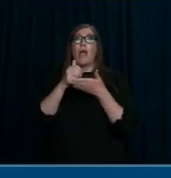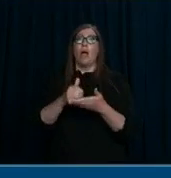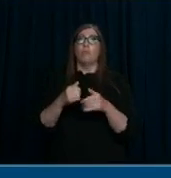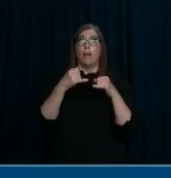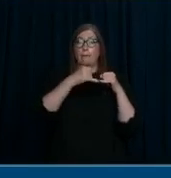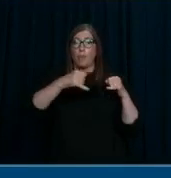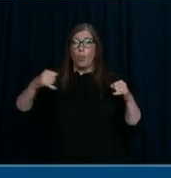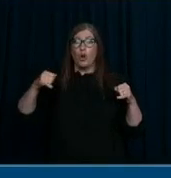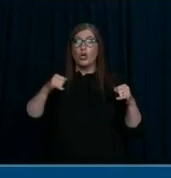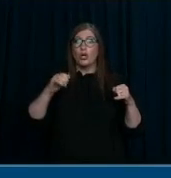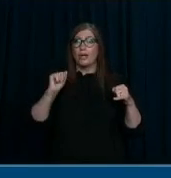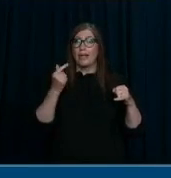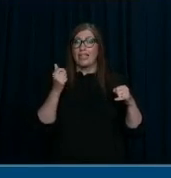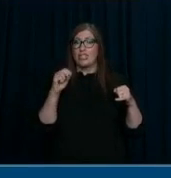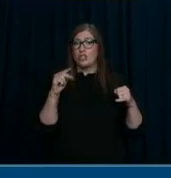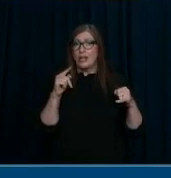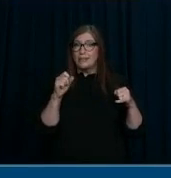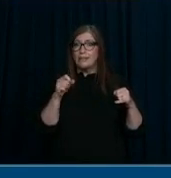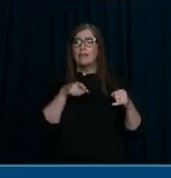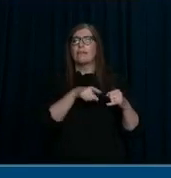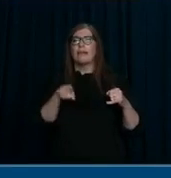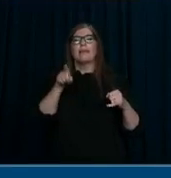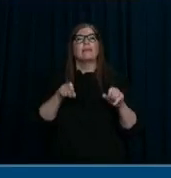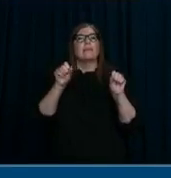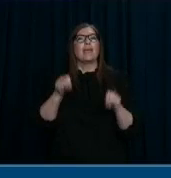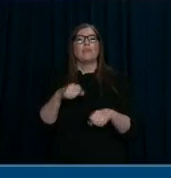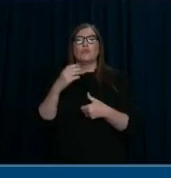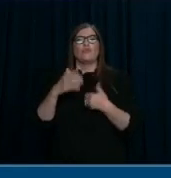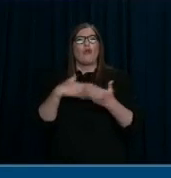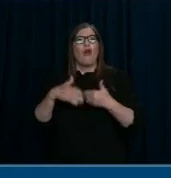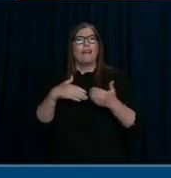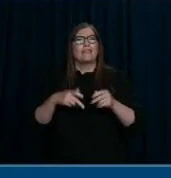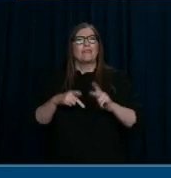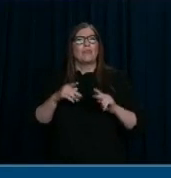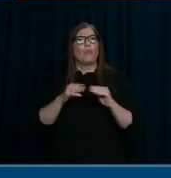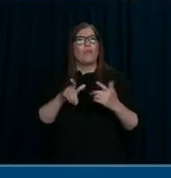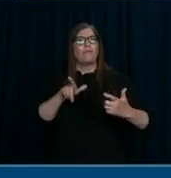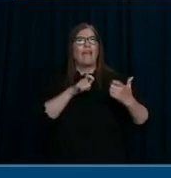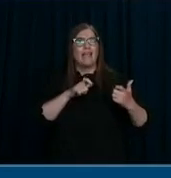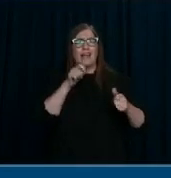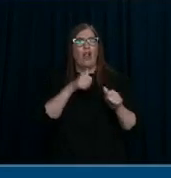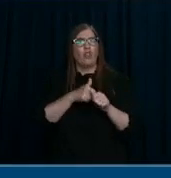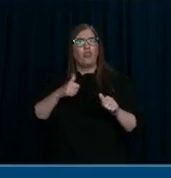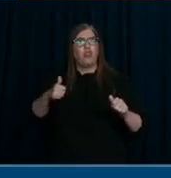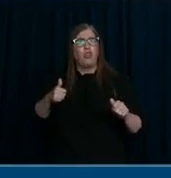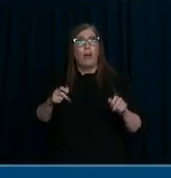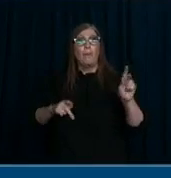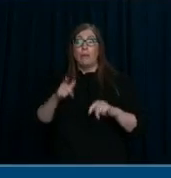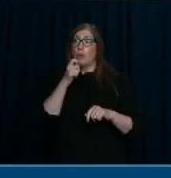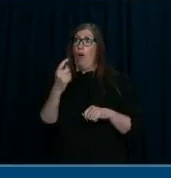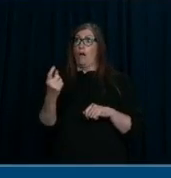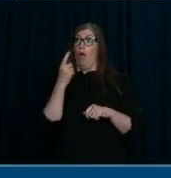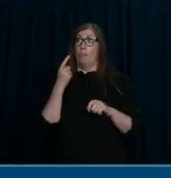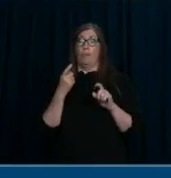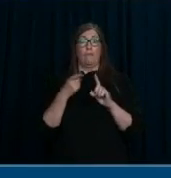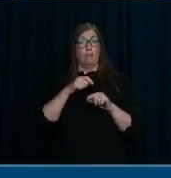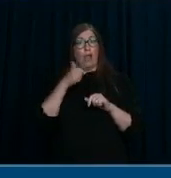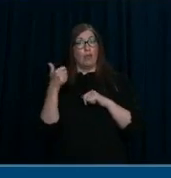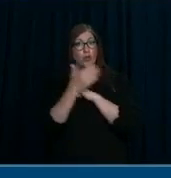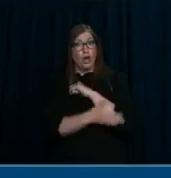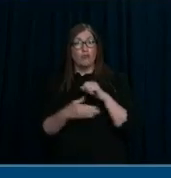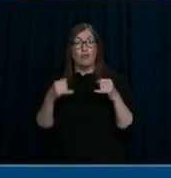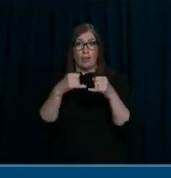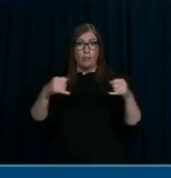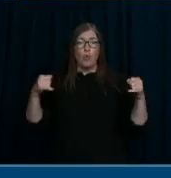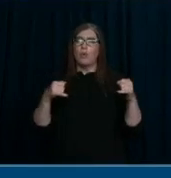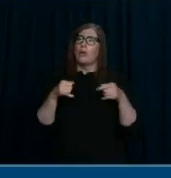border agents because they need to be able to process people more quickly. The people coming across the border have great